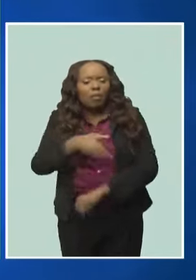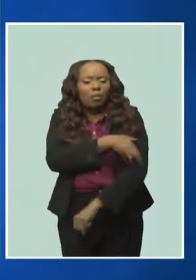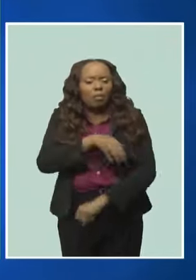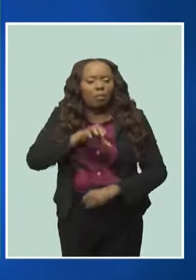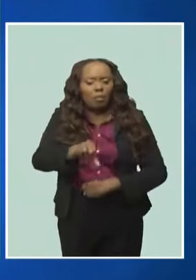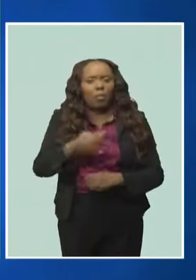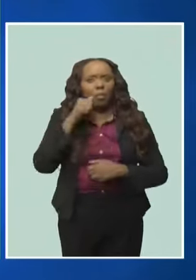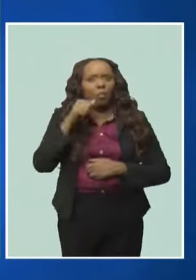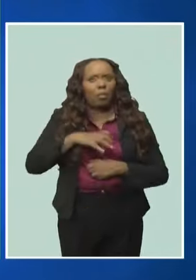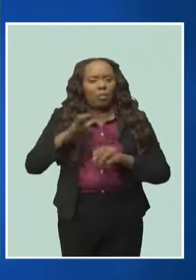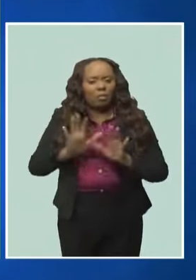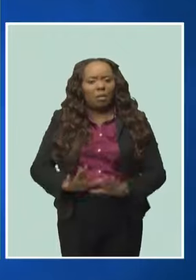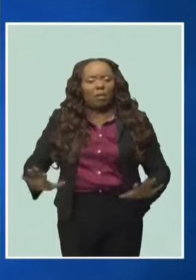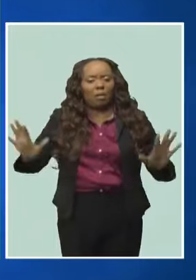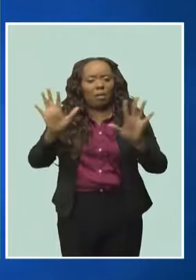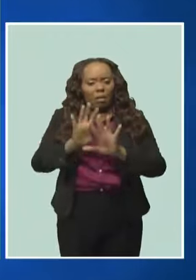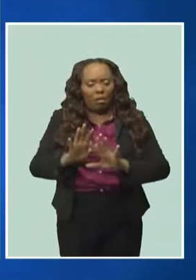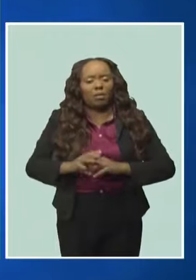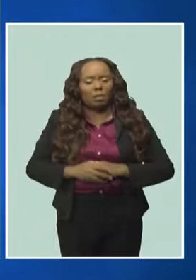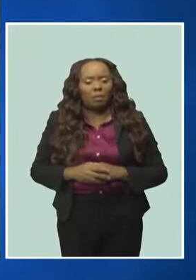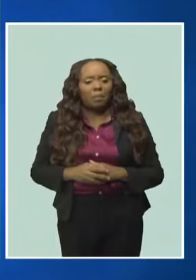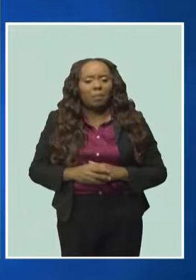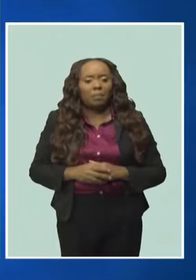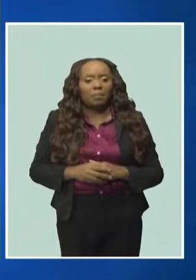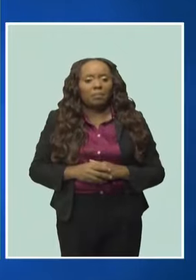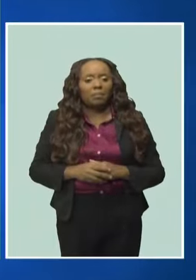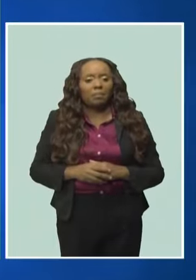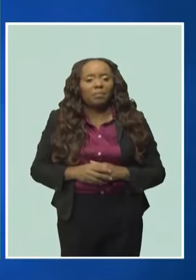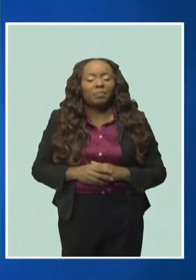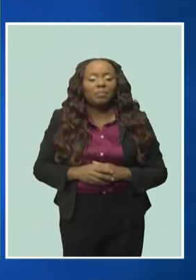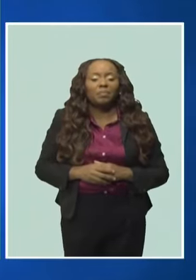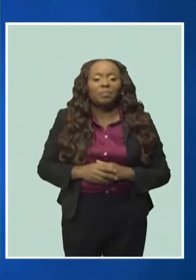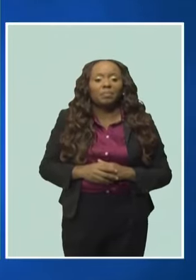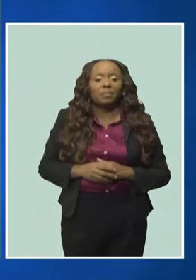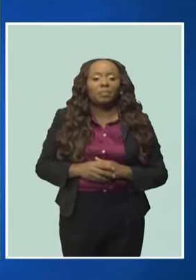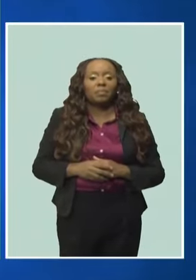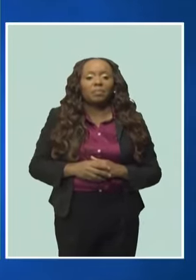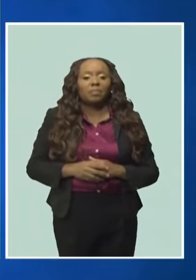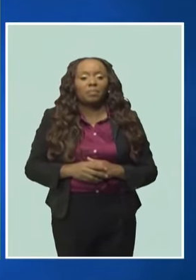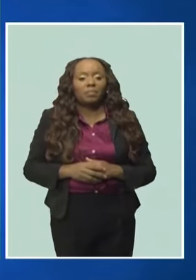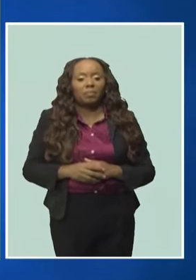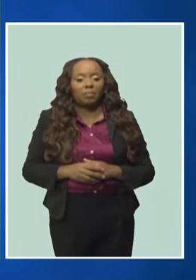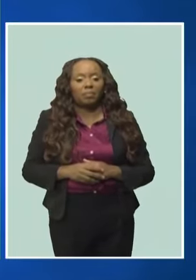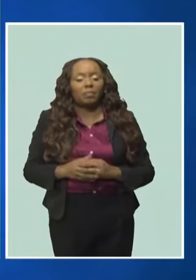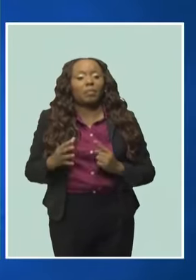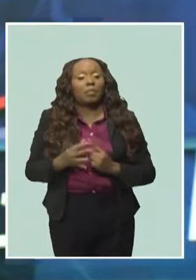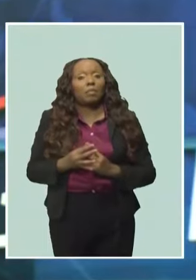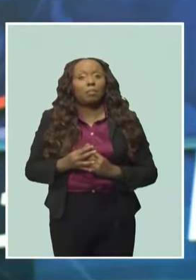women across all sectors of society. Trevor Thorpe for the Business Report.